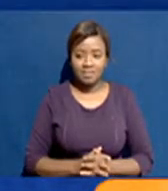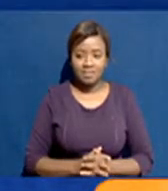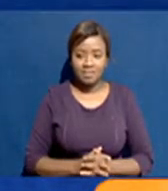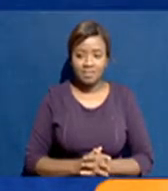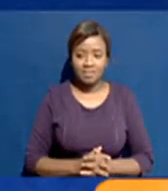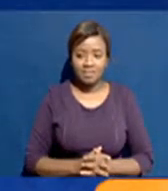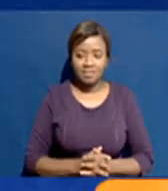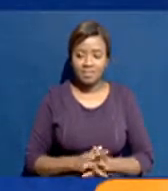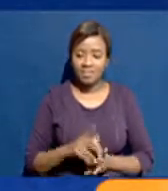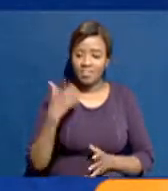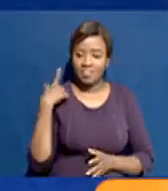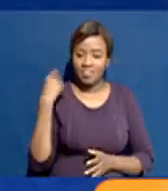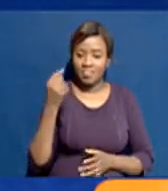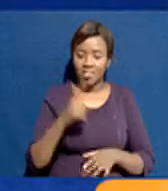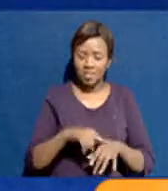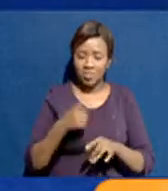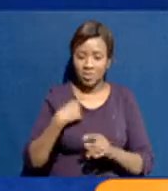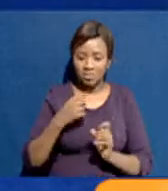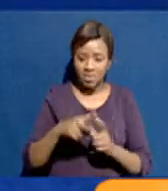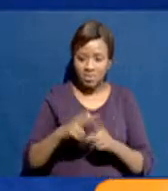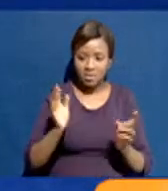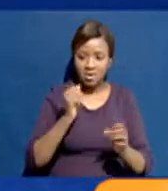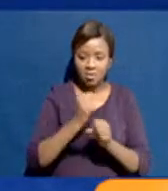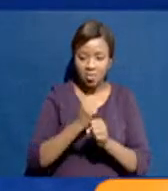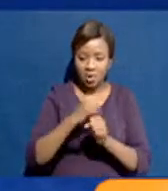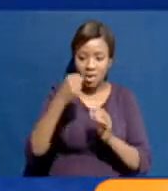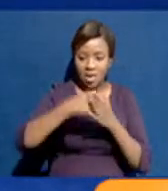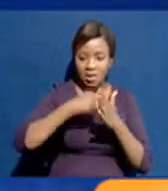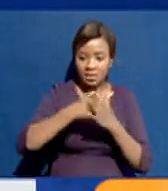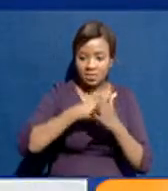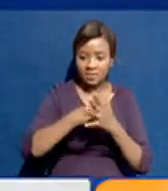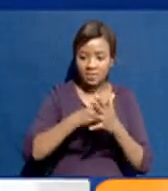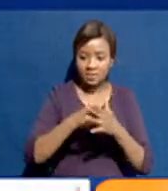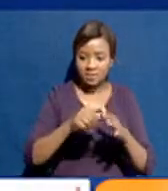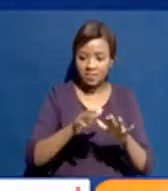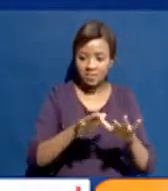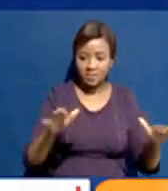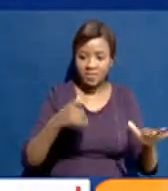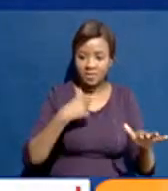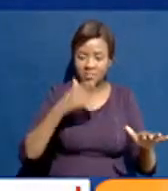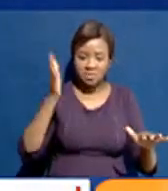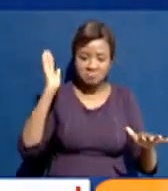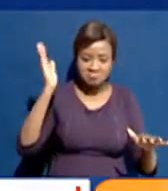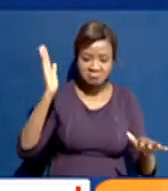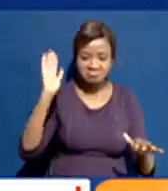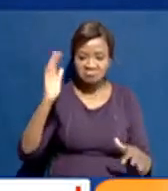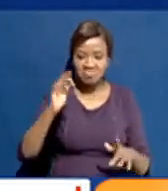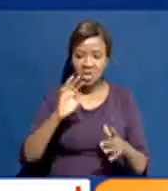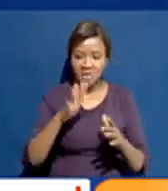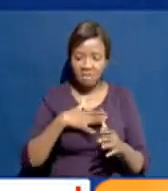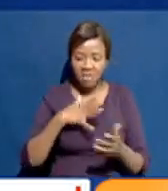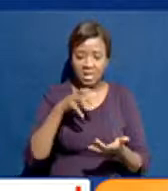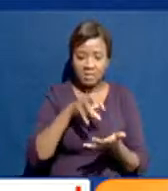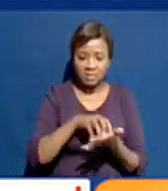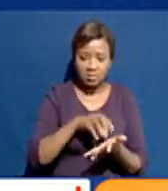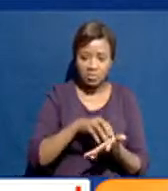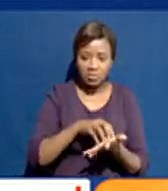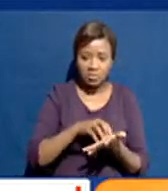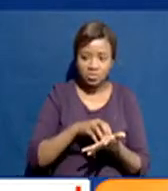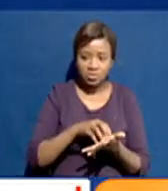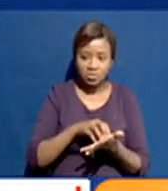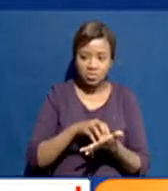when I was getting into the activism field, I used to speak about my status a lot, like how it's